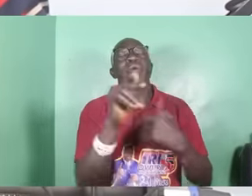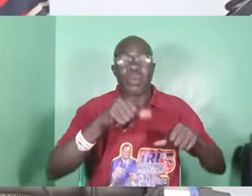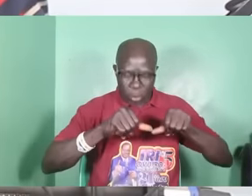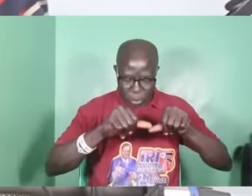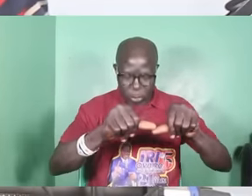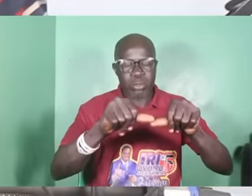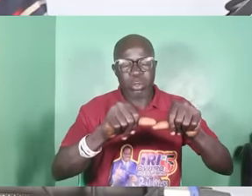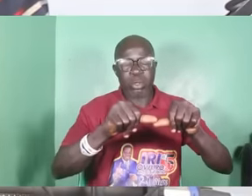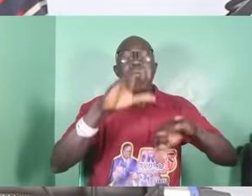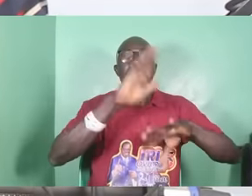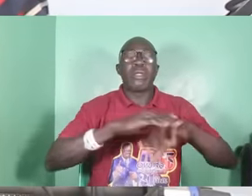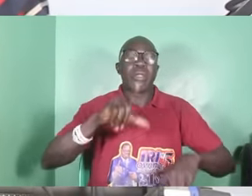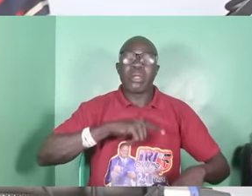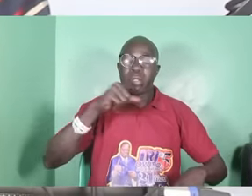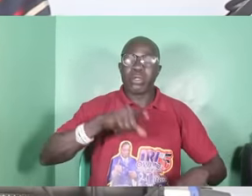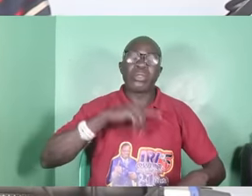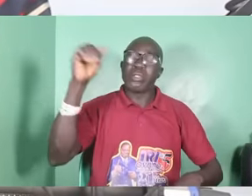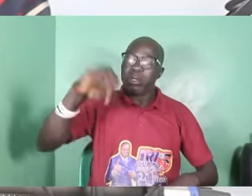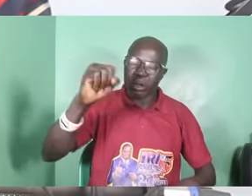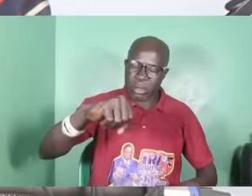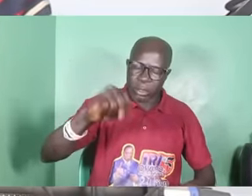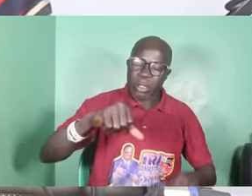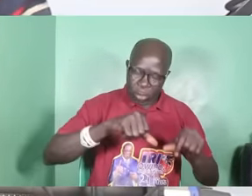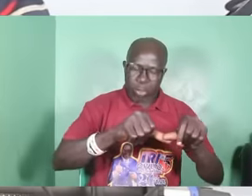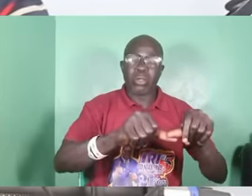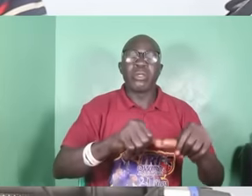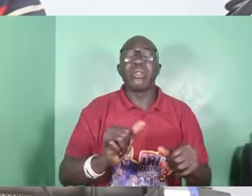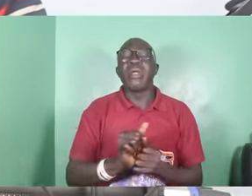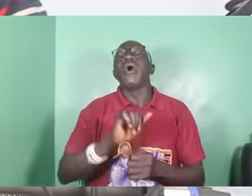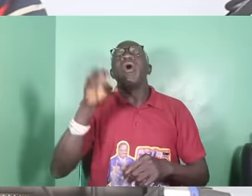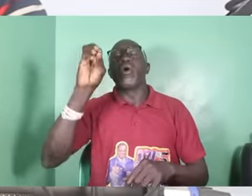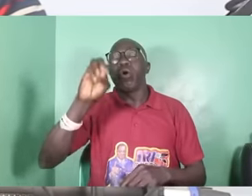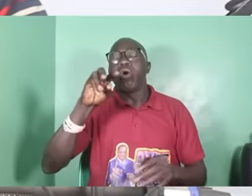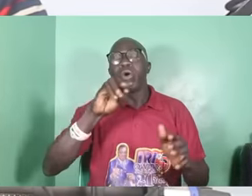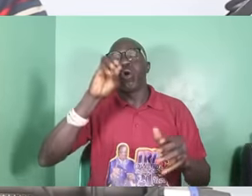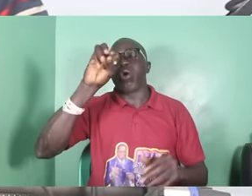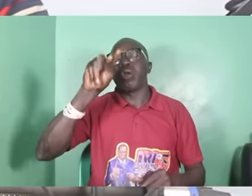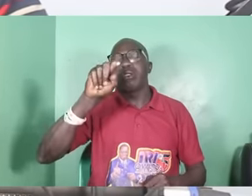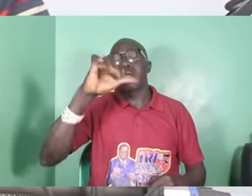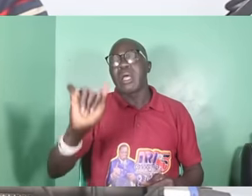There is ongoing program. In Lagos. Yes. It's ongoing.